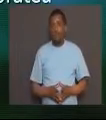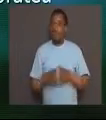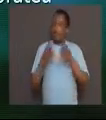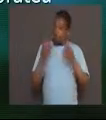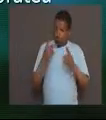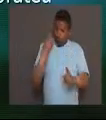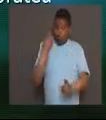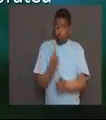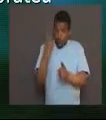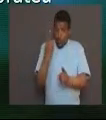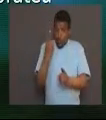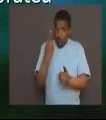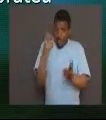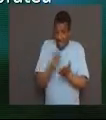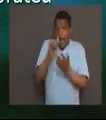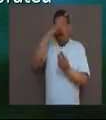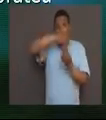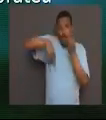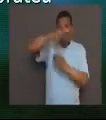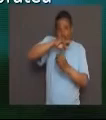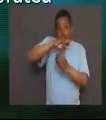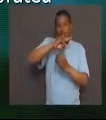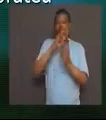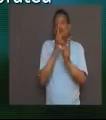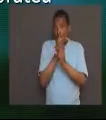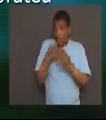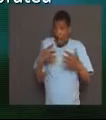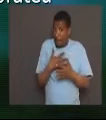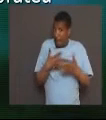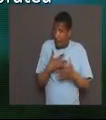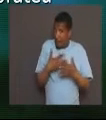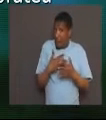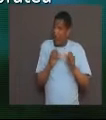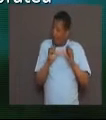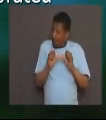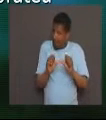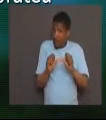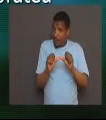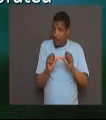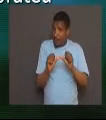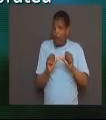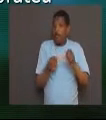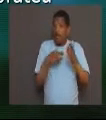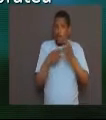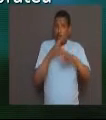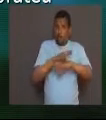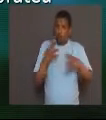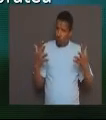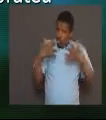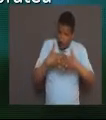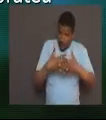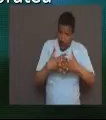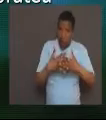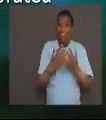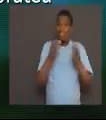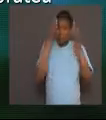To ensure that environmental concerns are explicitly addressed and incorporated